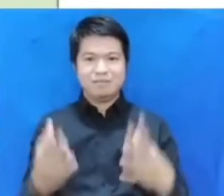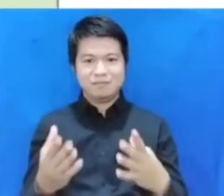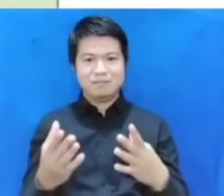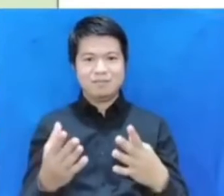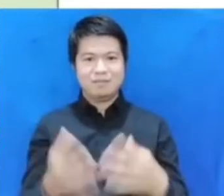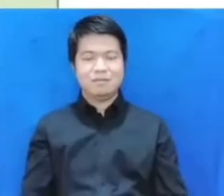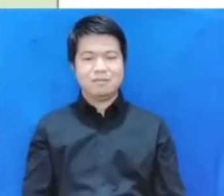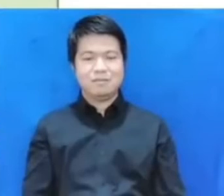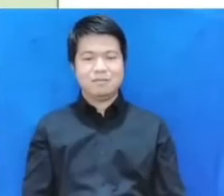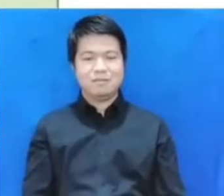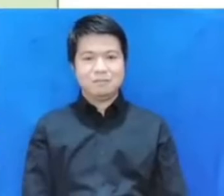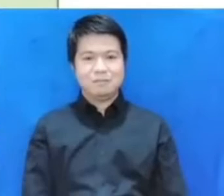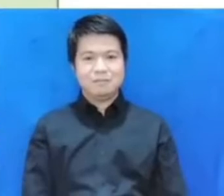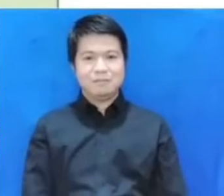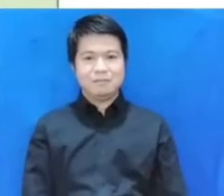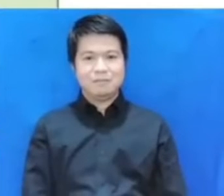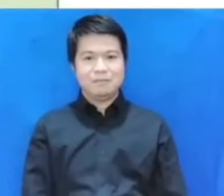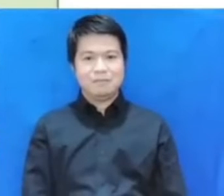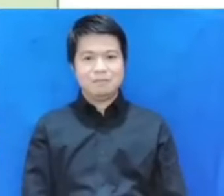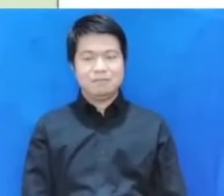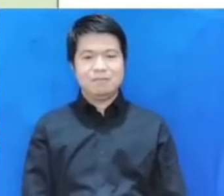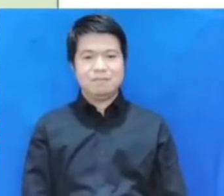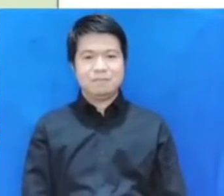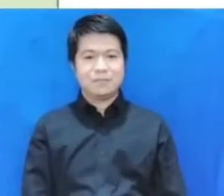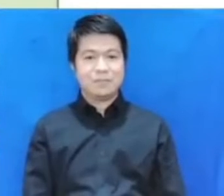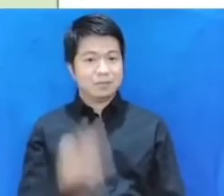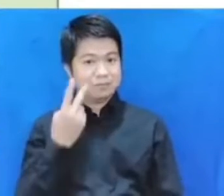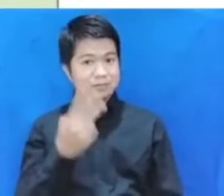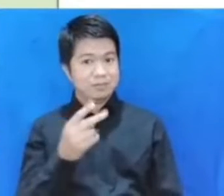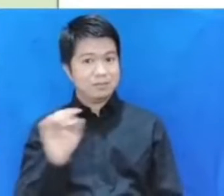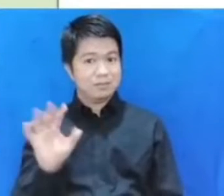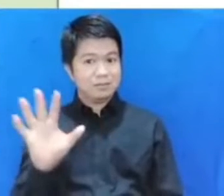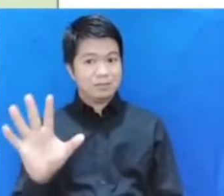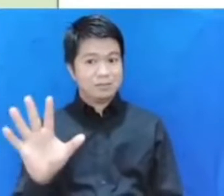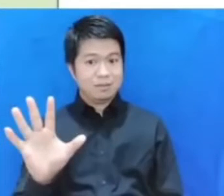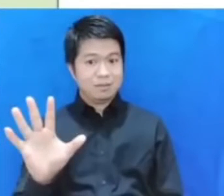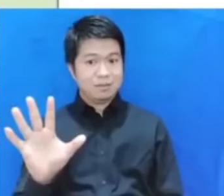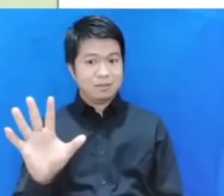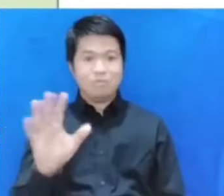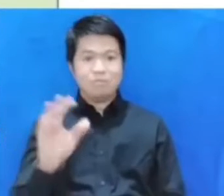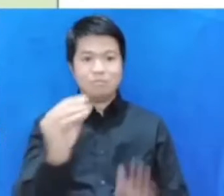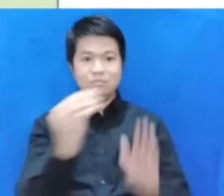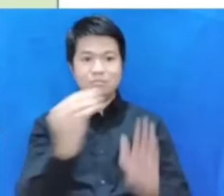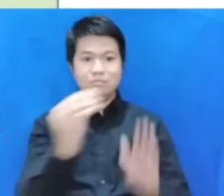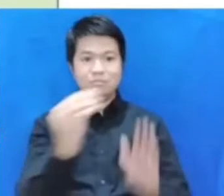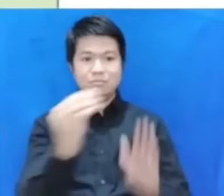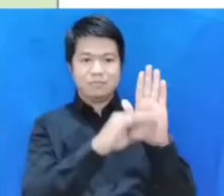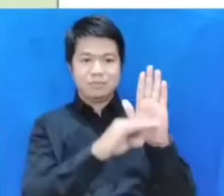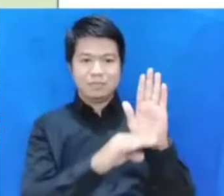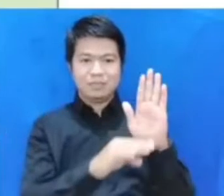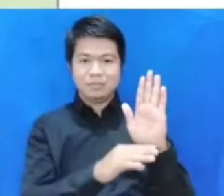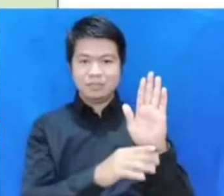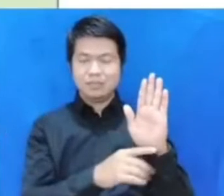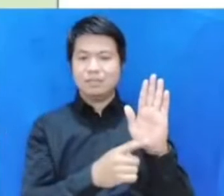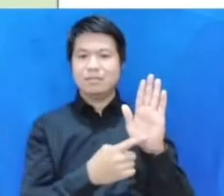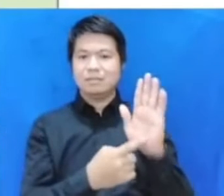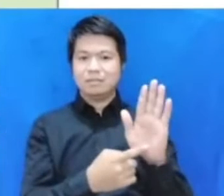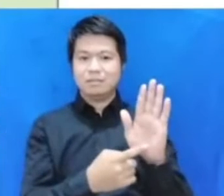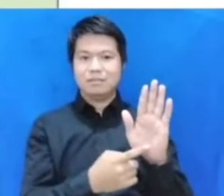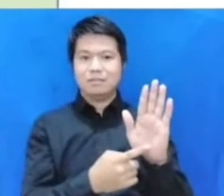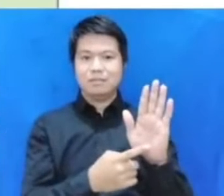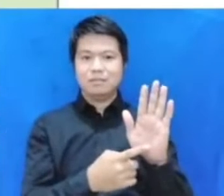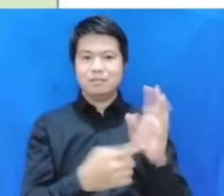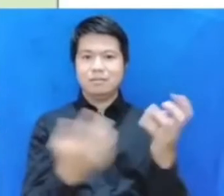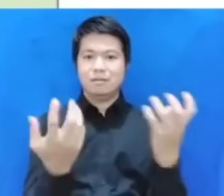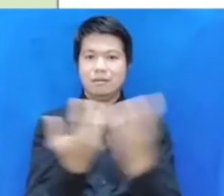slide. So this cover po yung remaining indicators po natin, and this is applicable for both